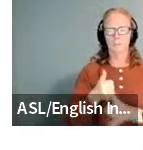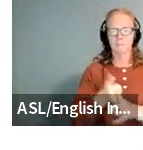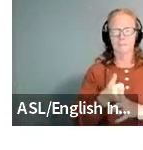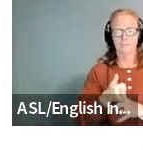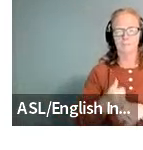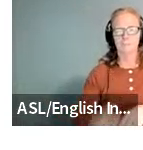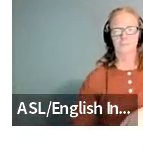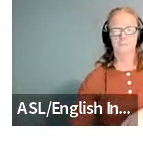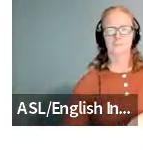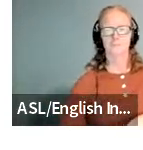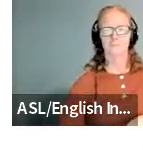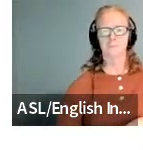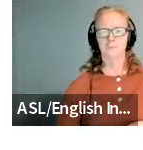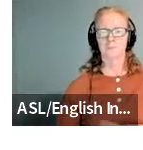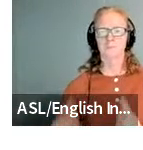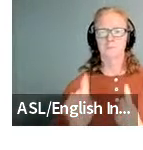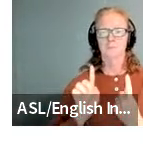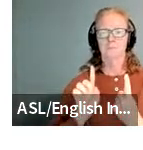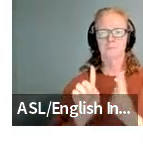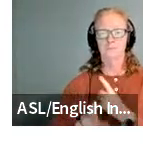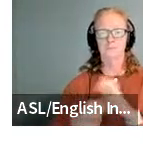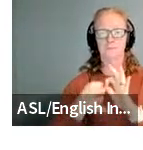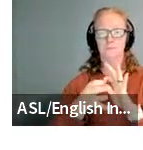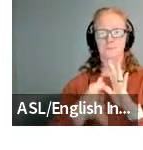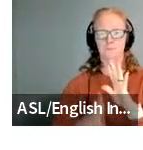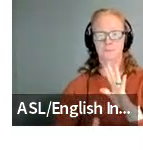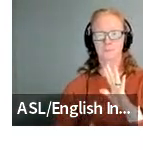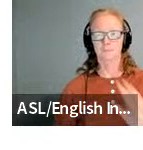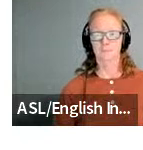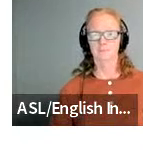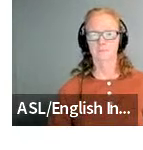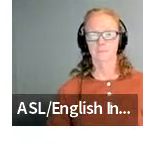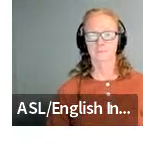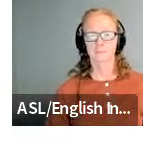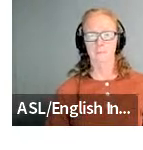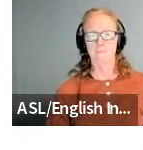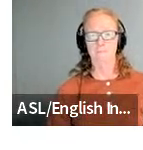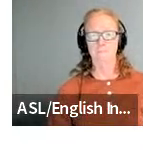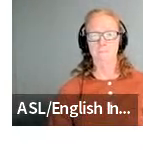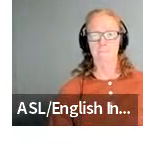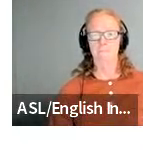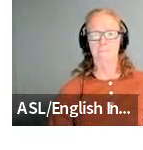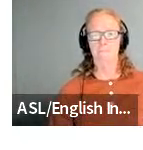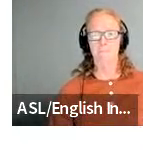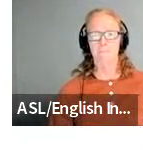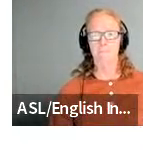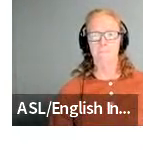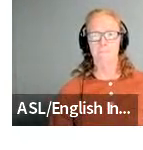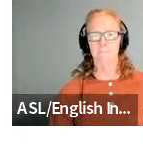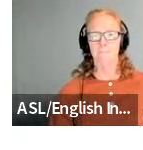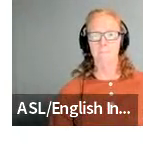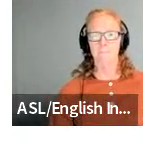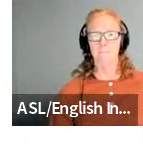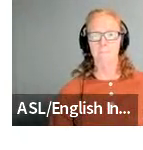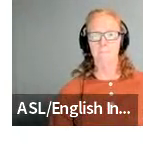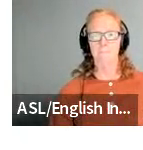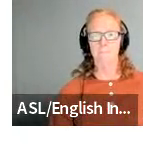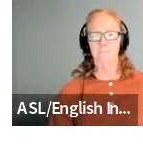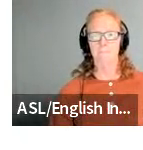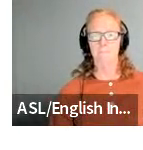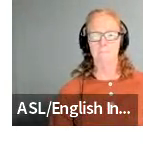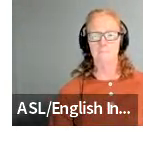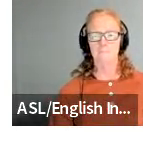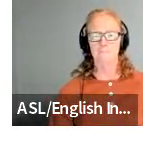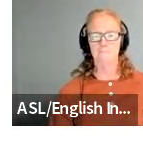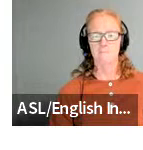also are continuing on our design, and you're going to start seeing some of those outputs. And one